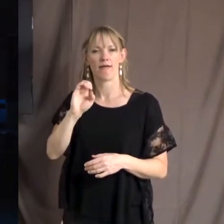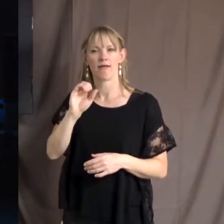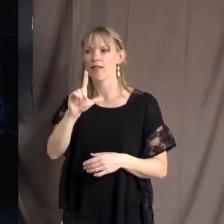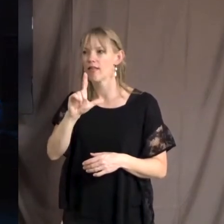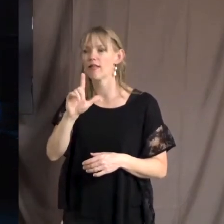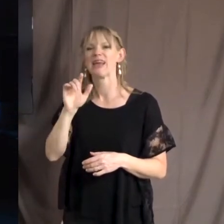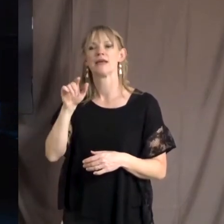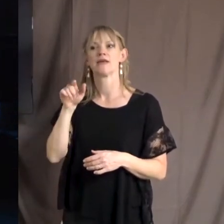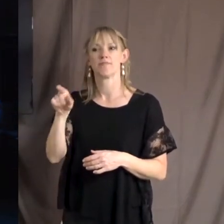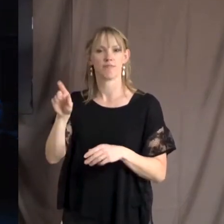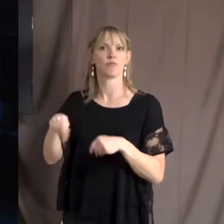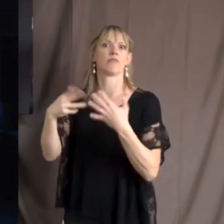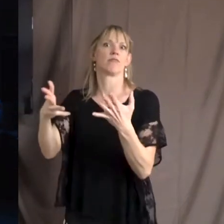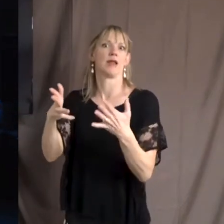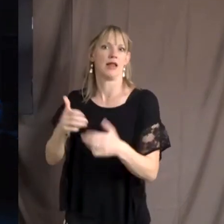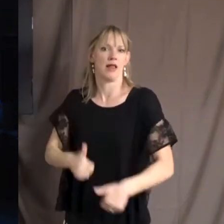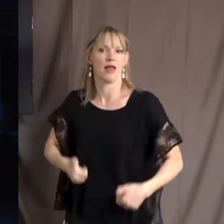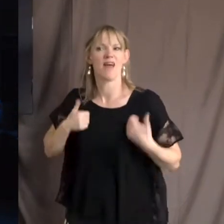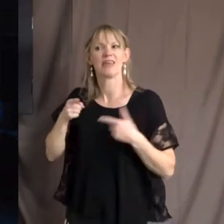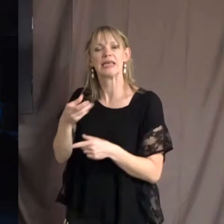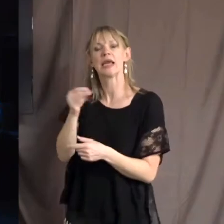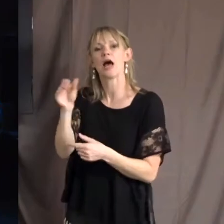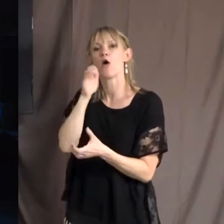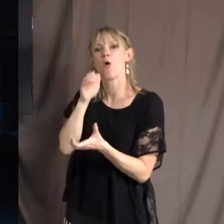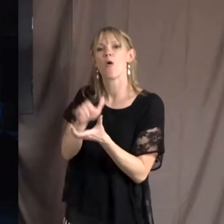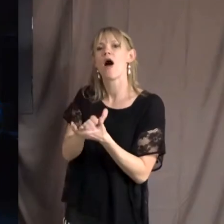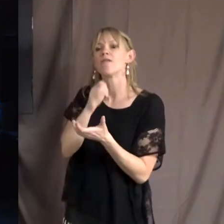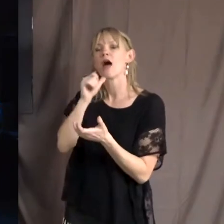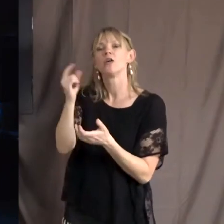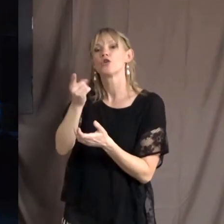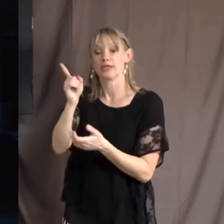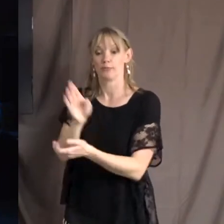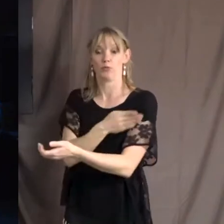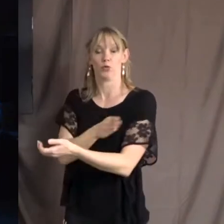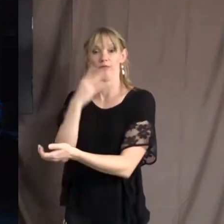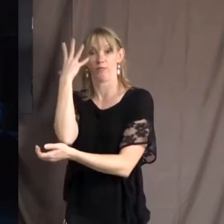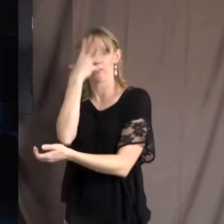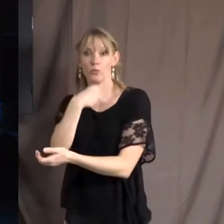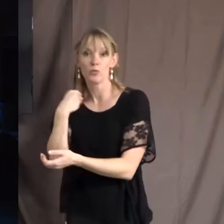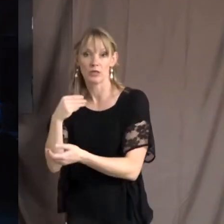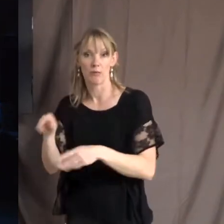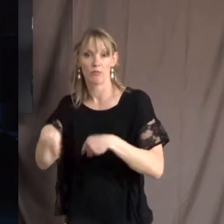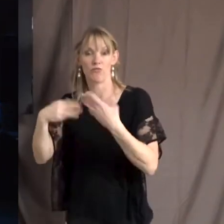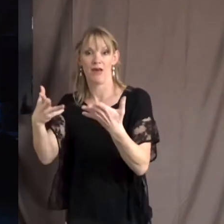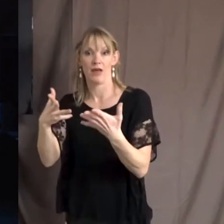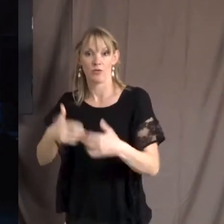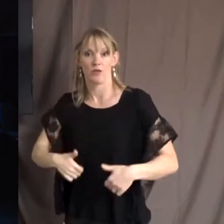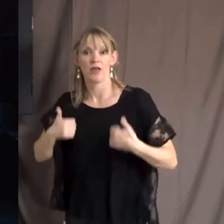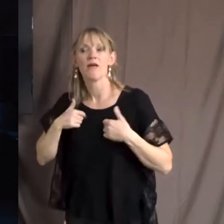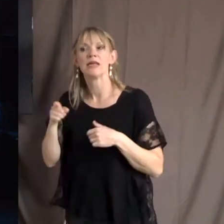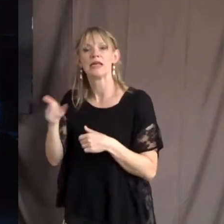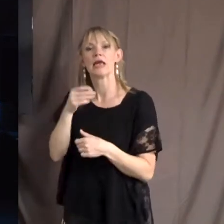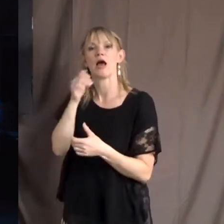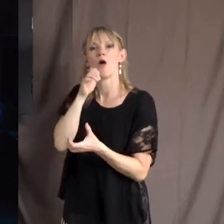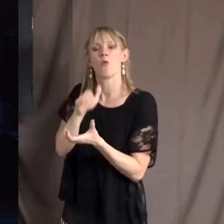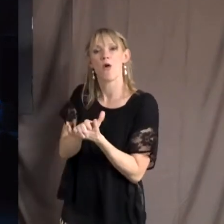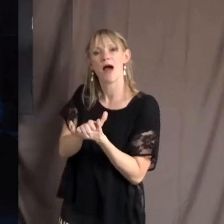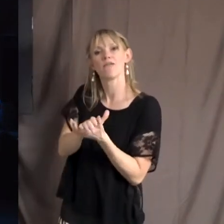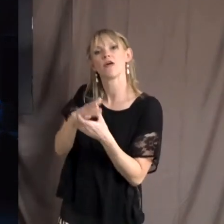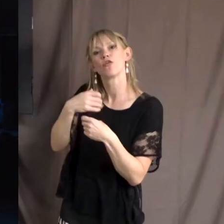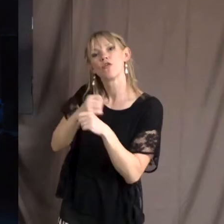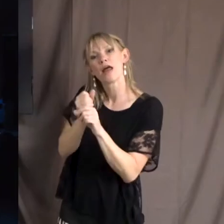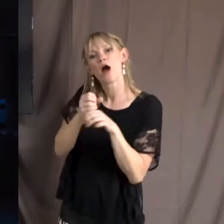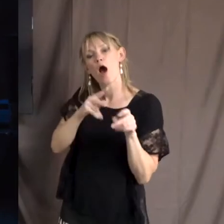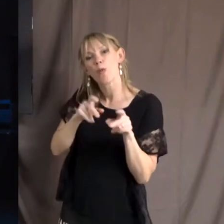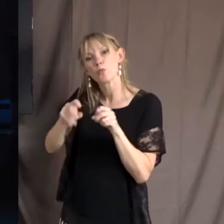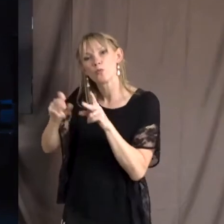He and his wife not only, he didn't contribute just beautiful music to our world, he and his wife created all sorts of opportunities for